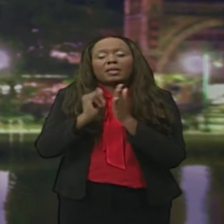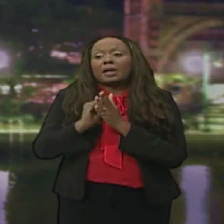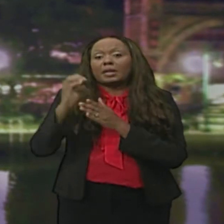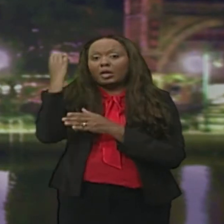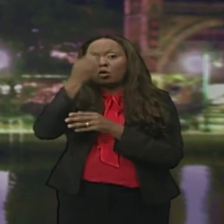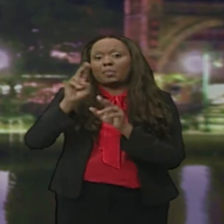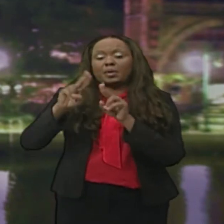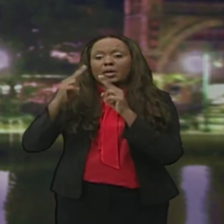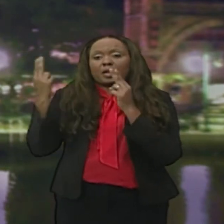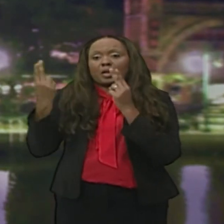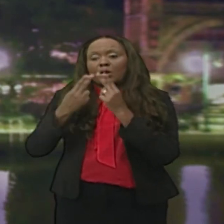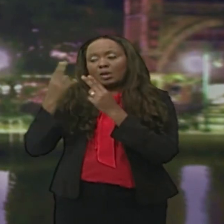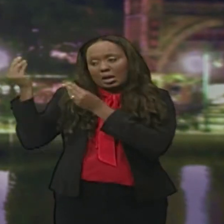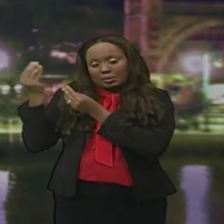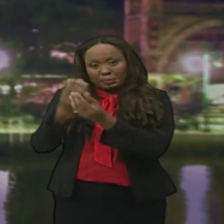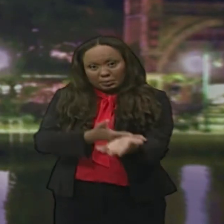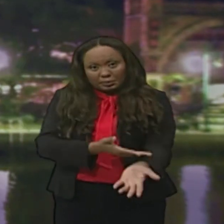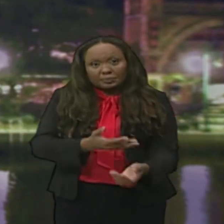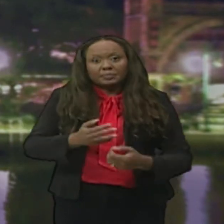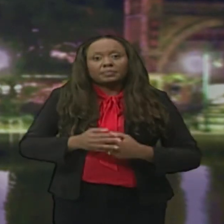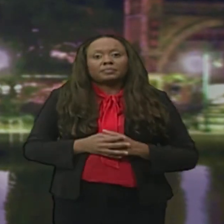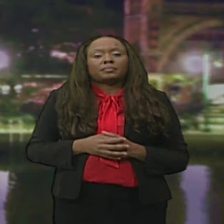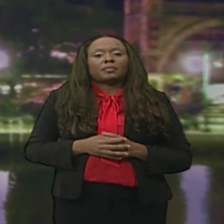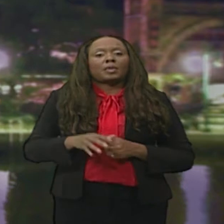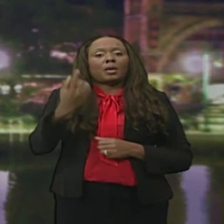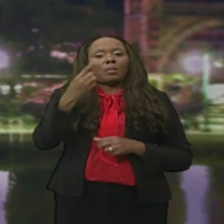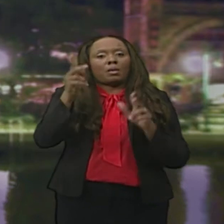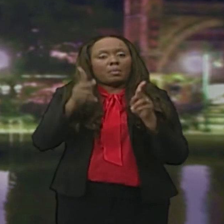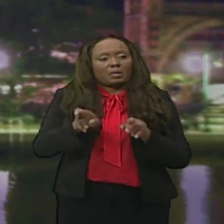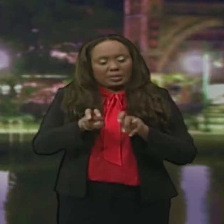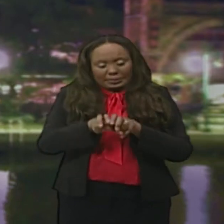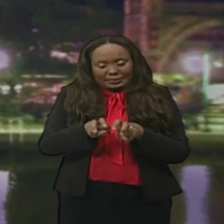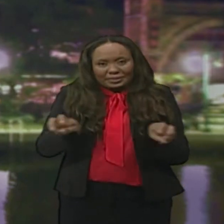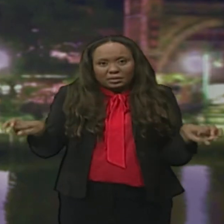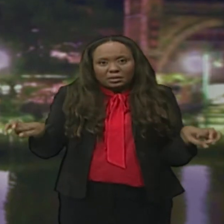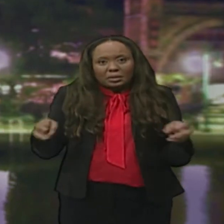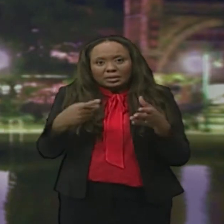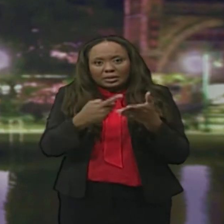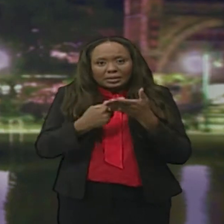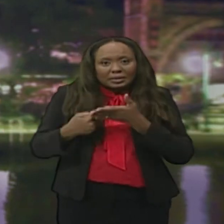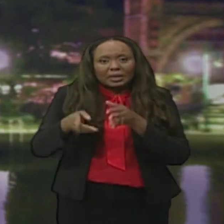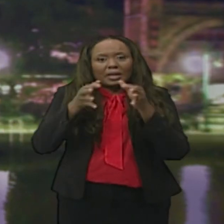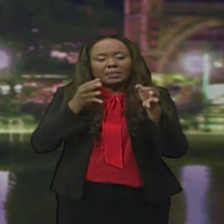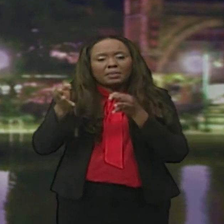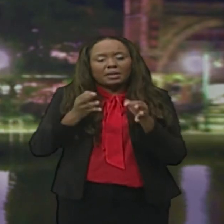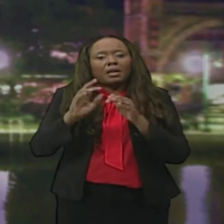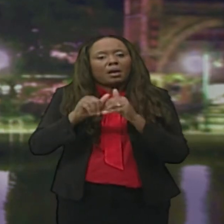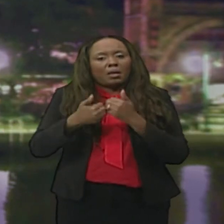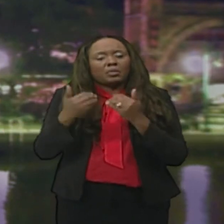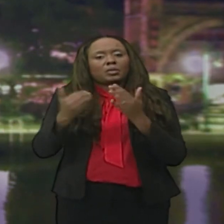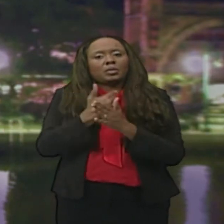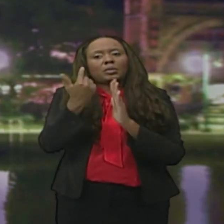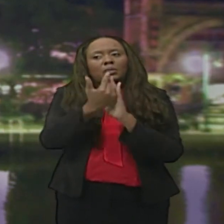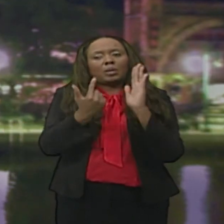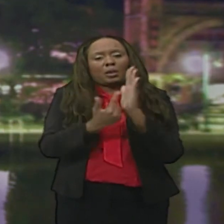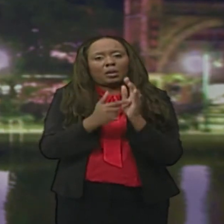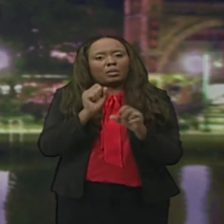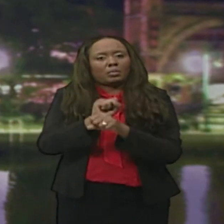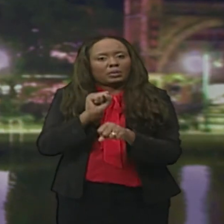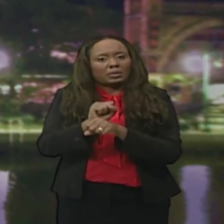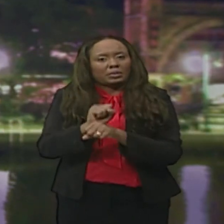down by the European Union. One of the panelists, legal practitioner Chad Blackman, explained how the GDPR works.